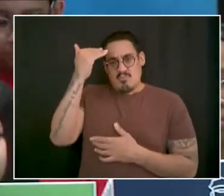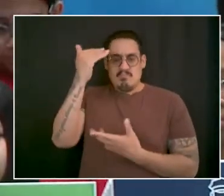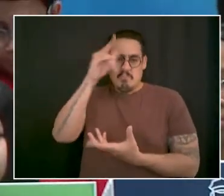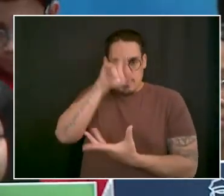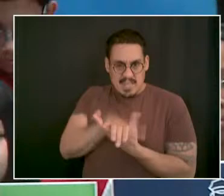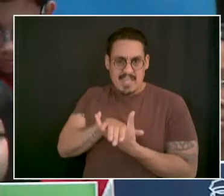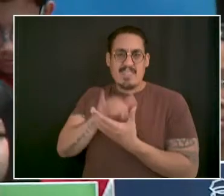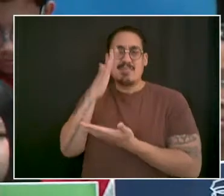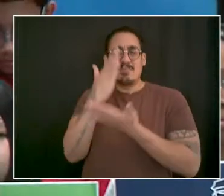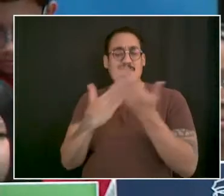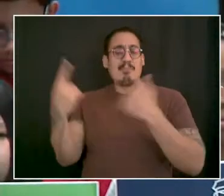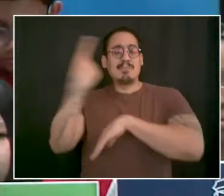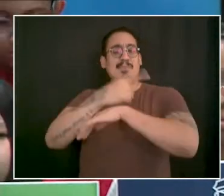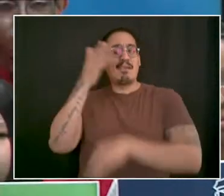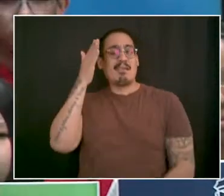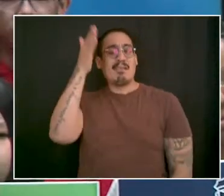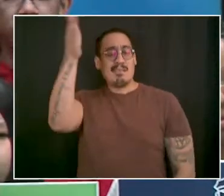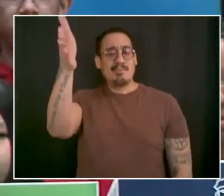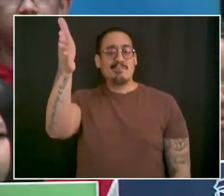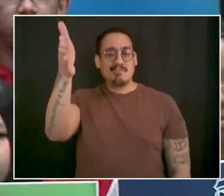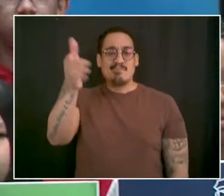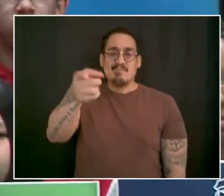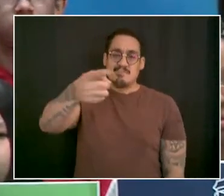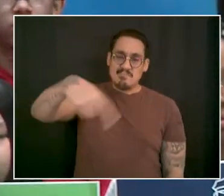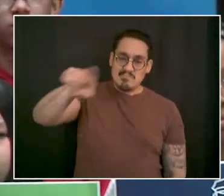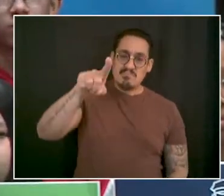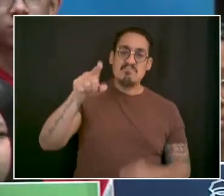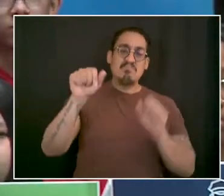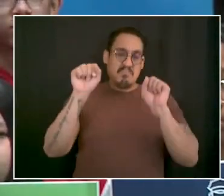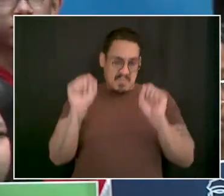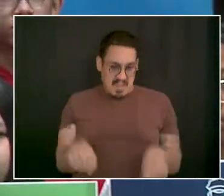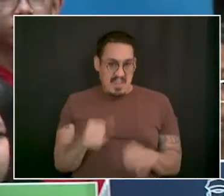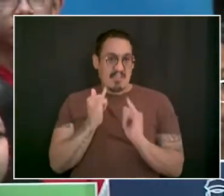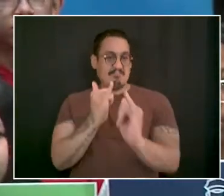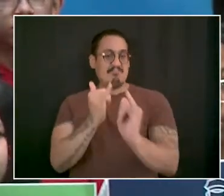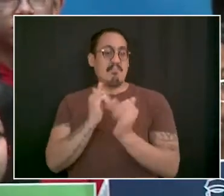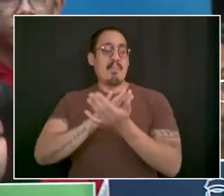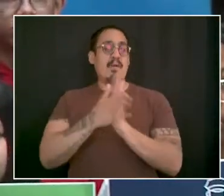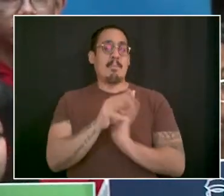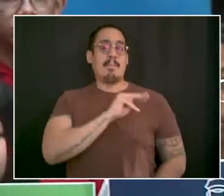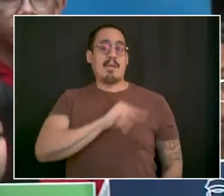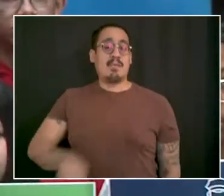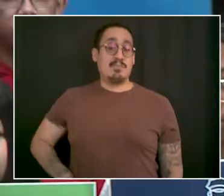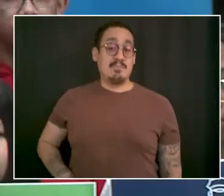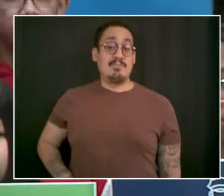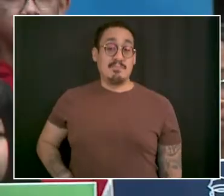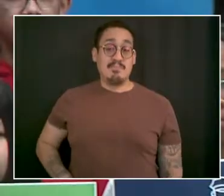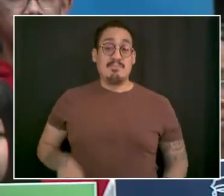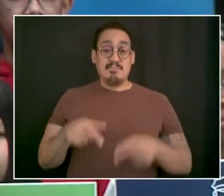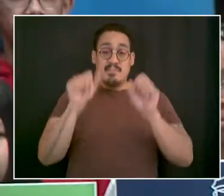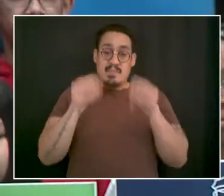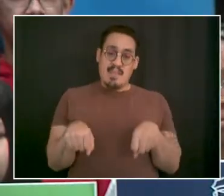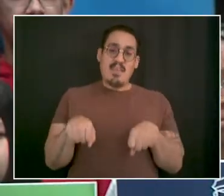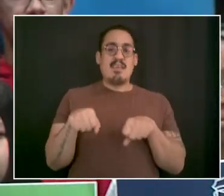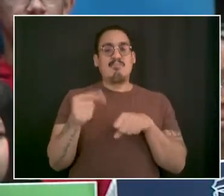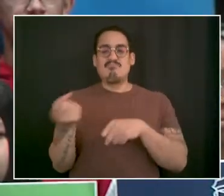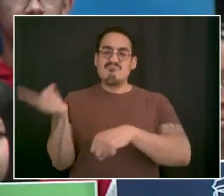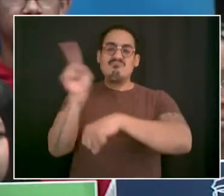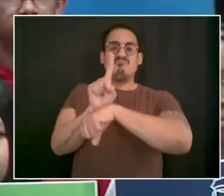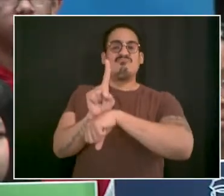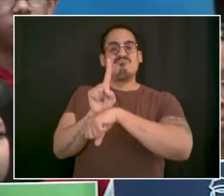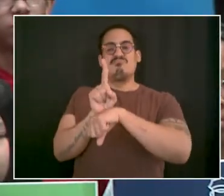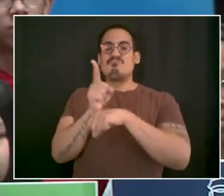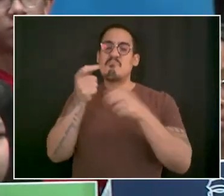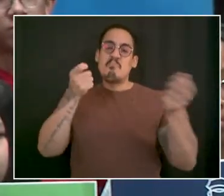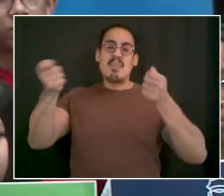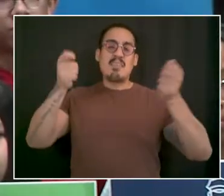someday you too can become mayor. You too can stand on this stage and manage the government